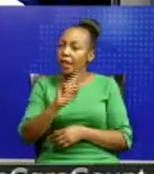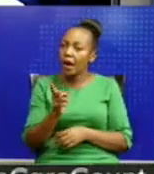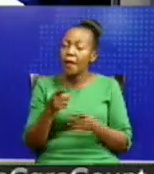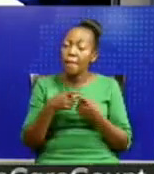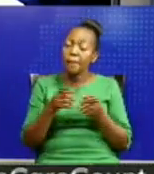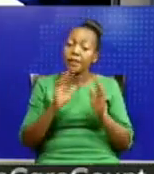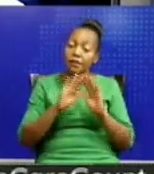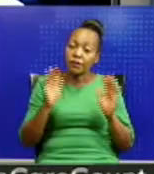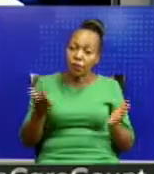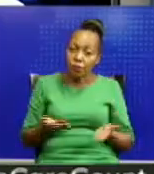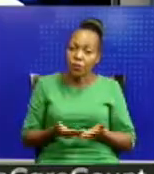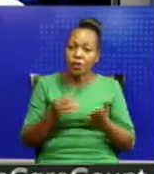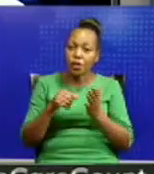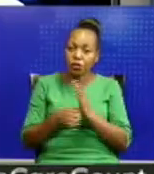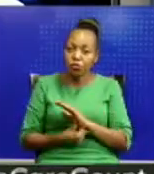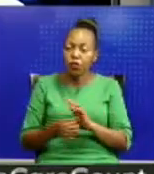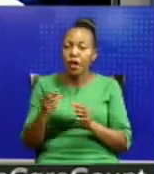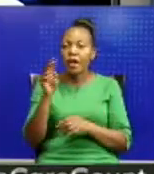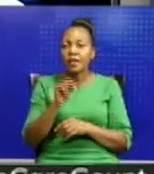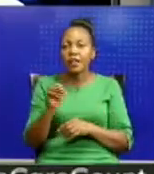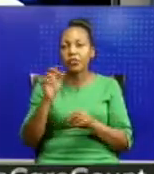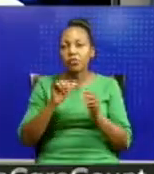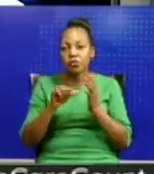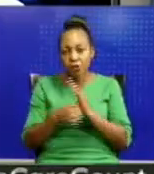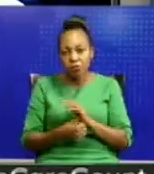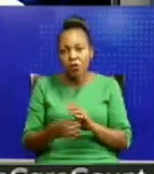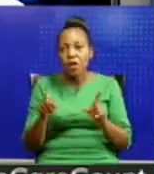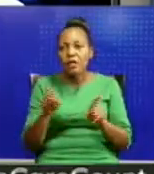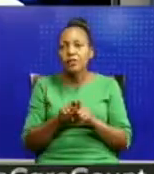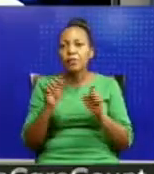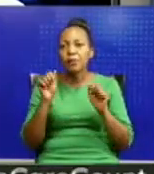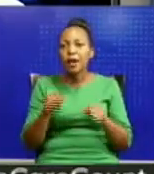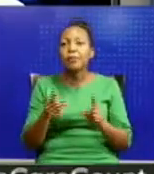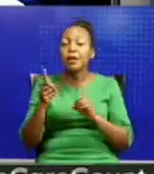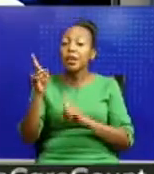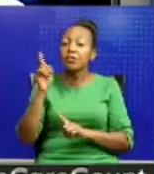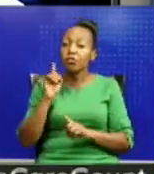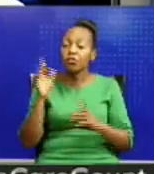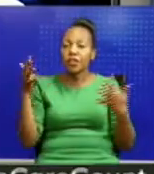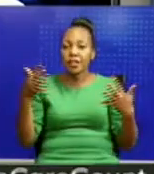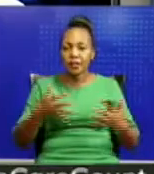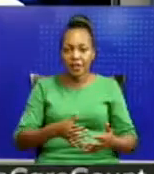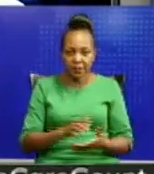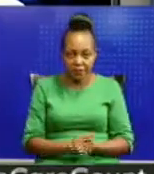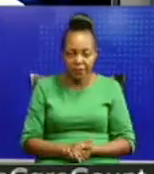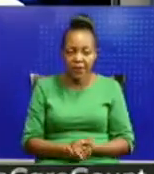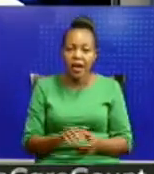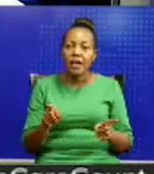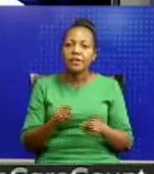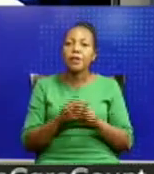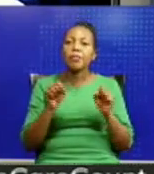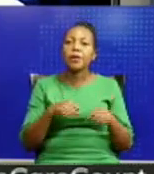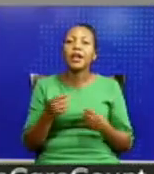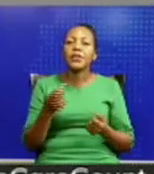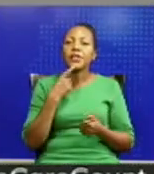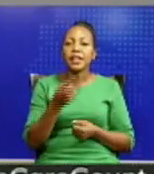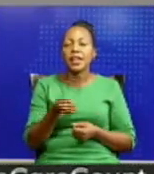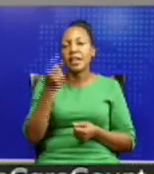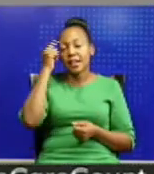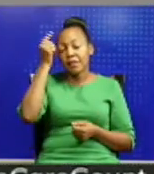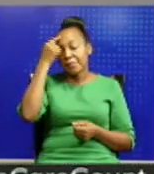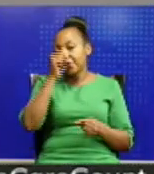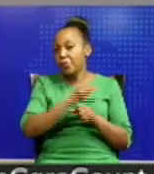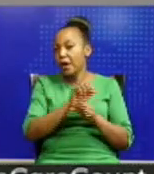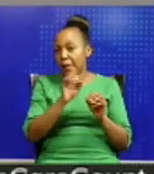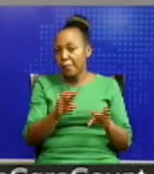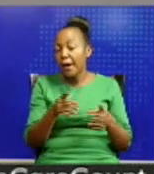is a community issue, it is a national issue, and it can also become a security threat. And we cannot say that government is not doing anything. Some of